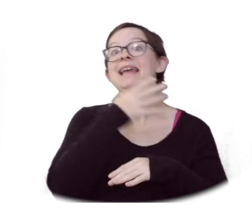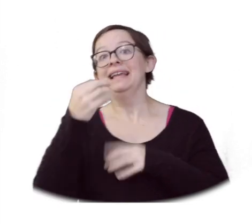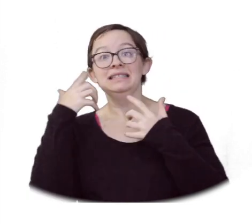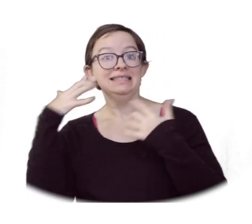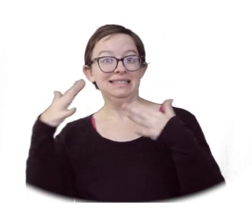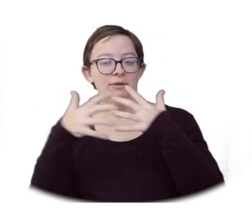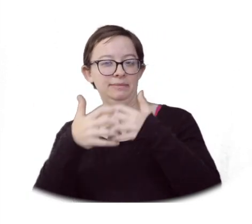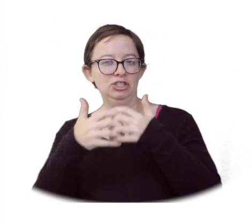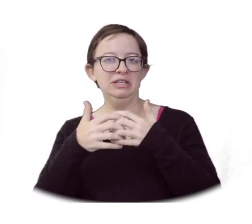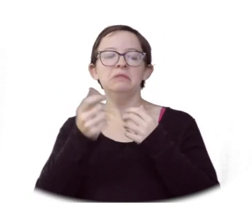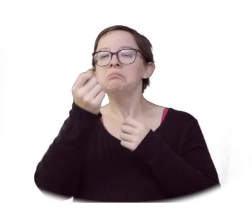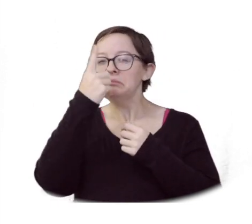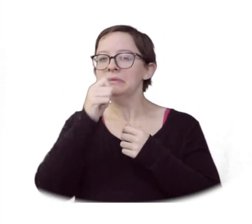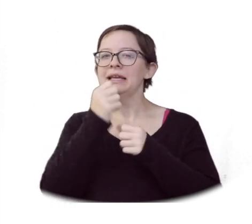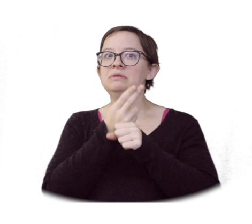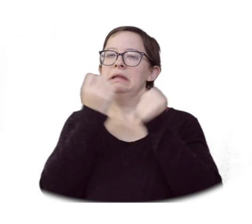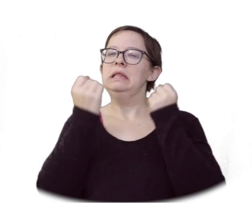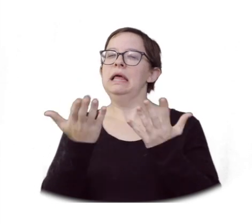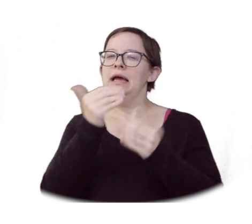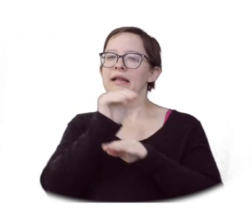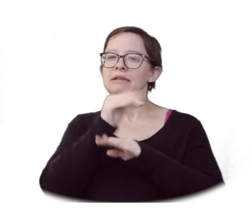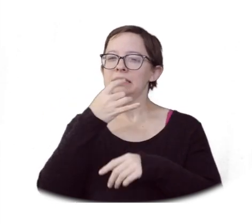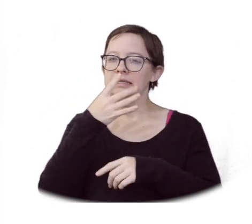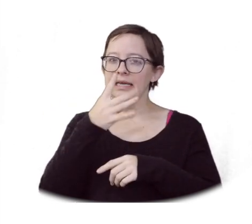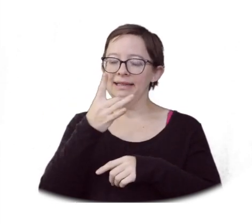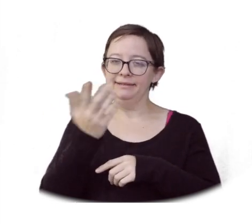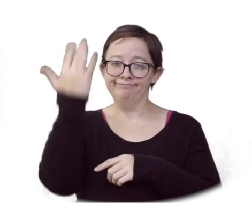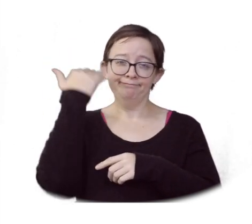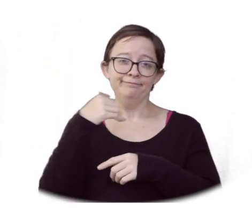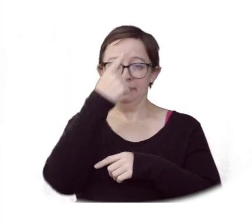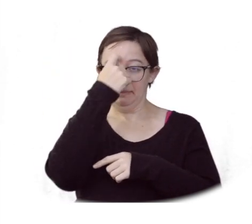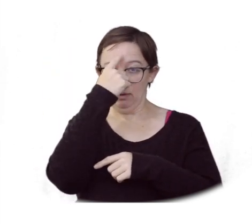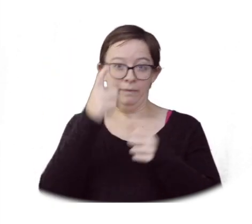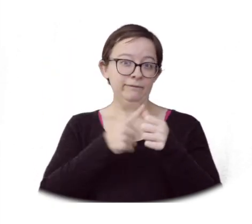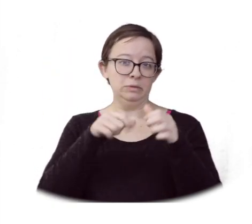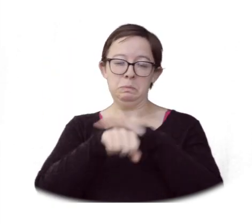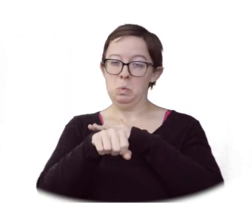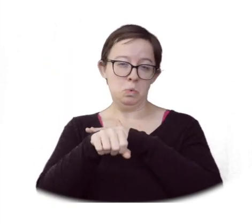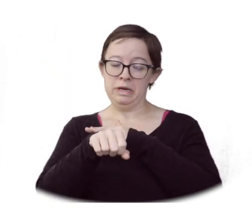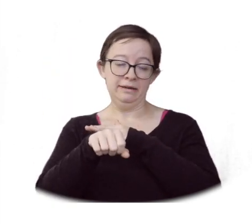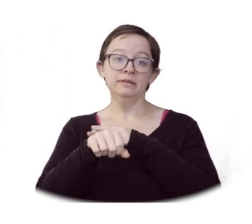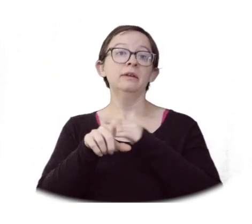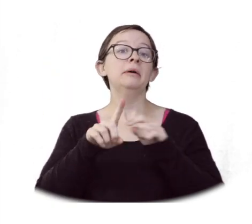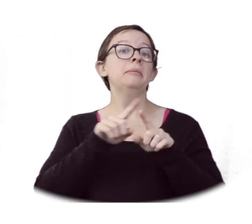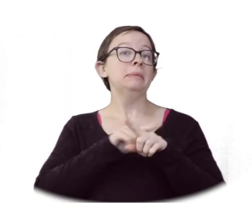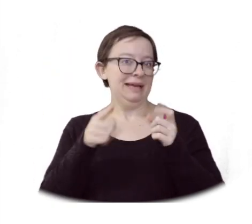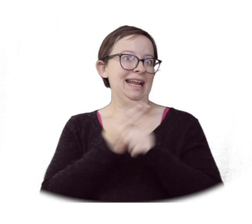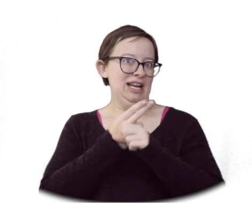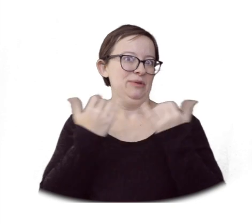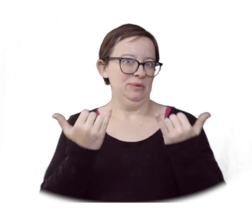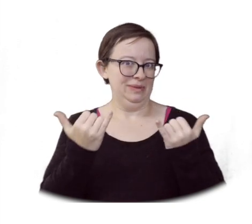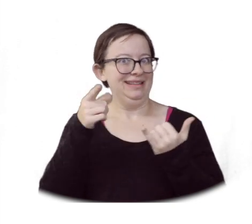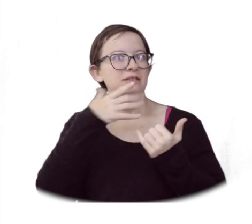machine. We didn't use a ton of night lights when Miko was first born, but